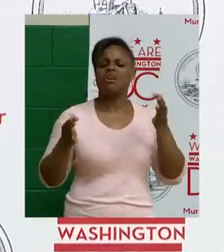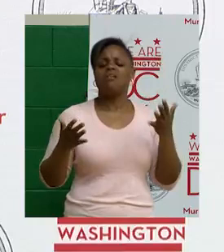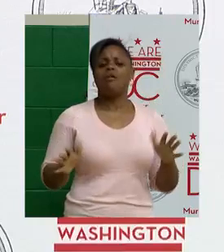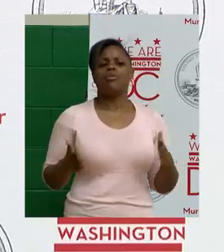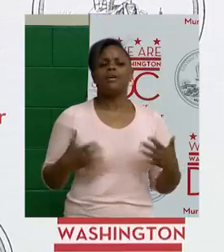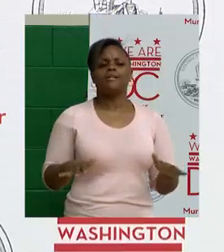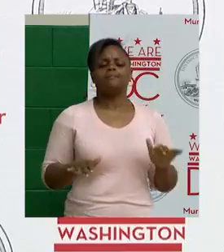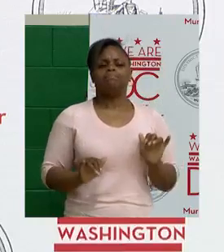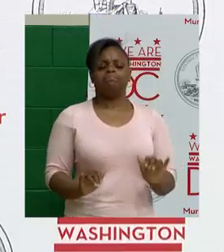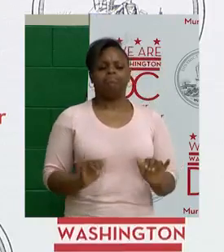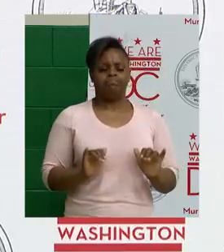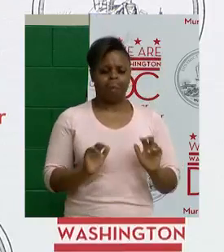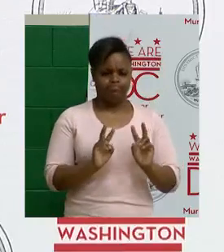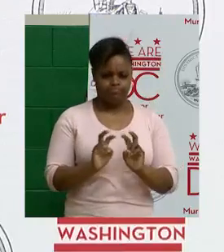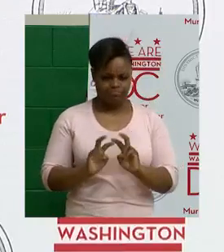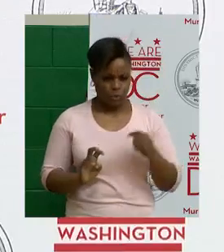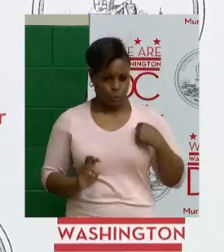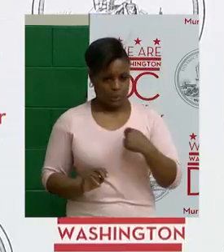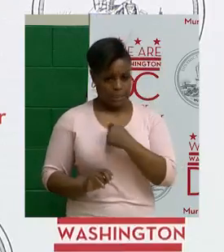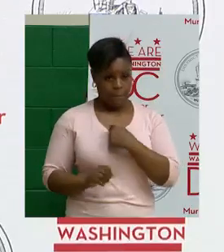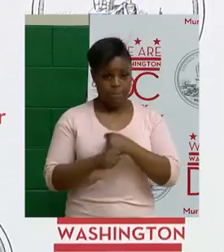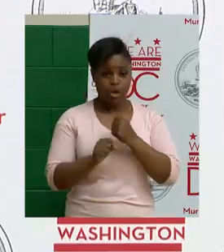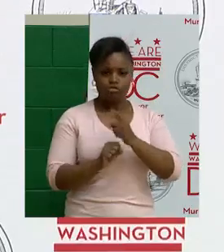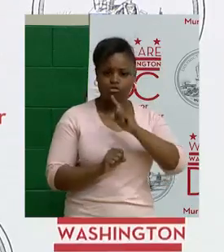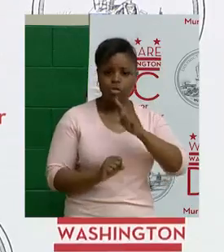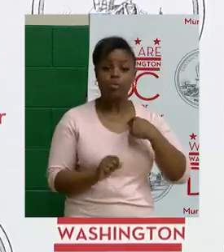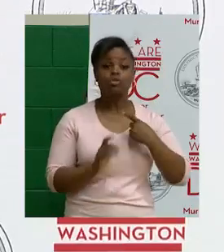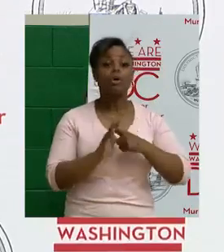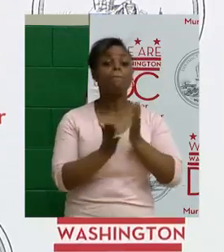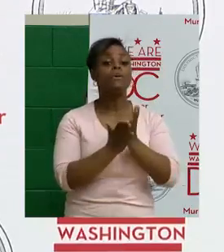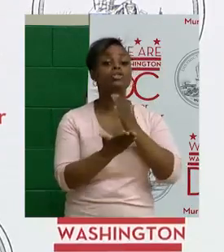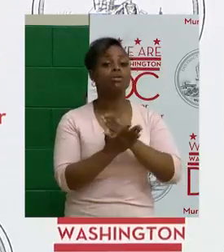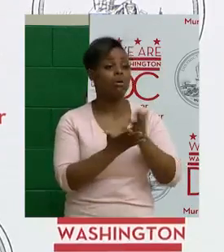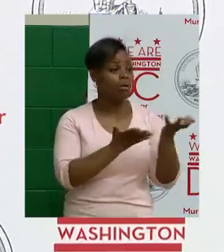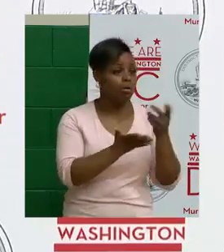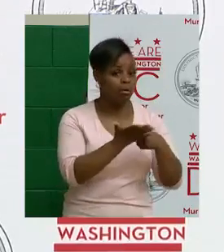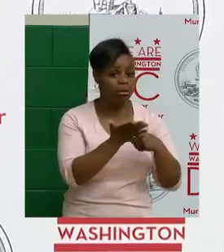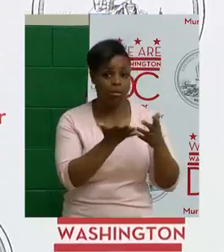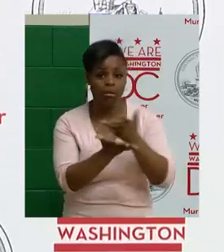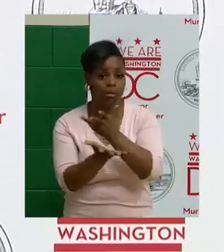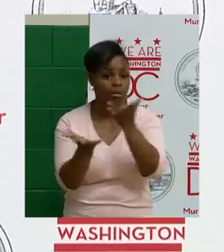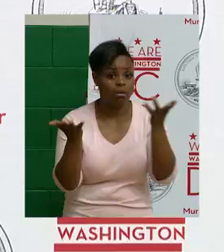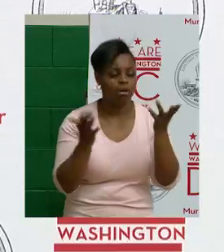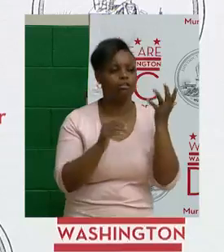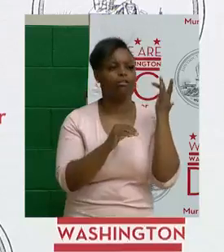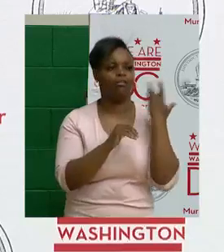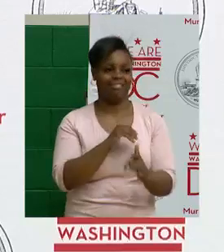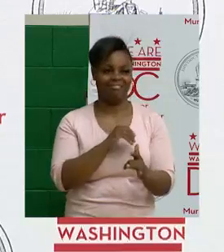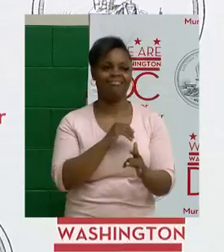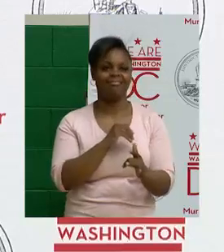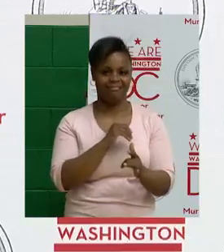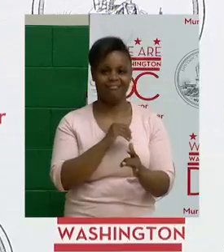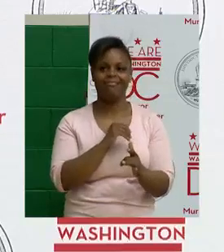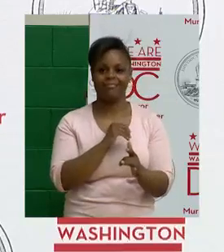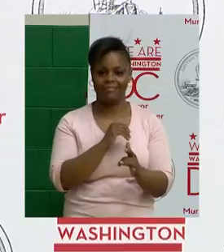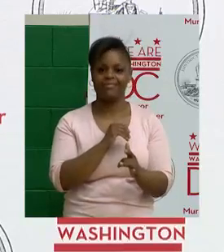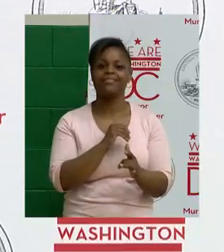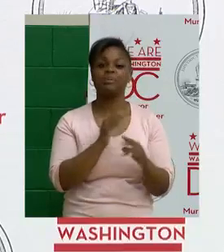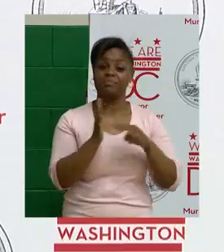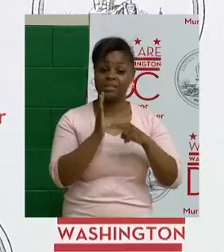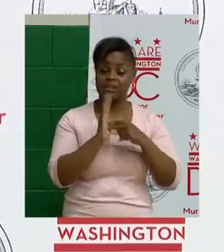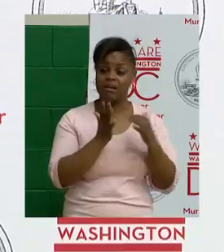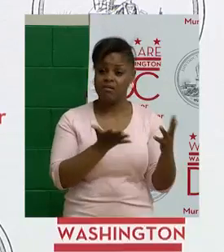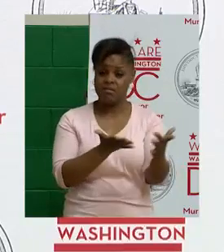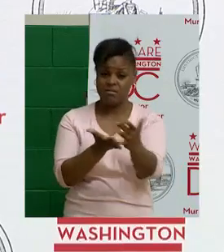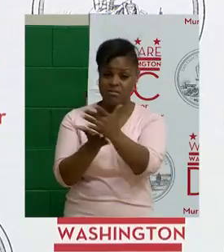a point of making sure we start that budget engagement process earlier so that we can get as much